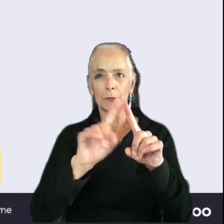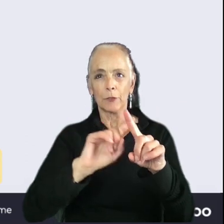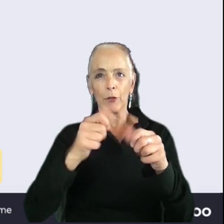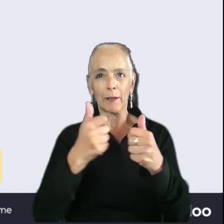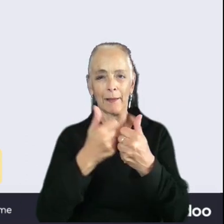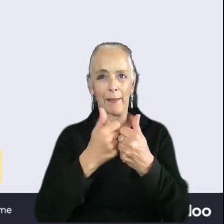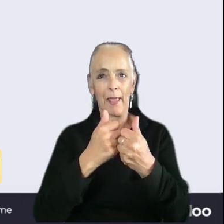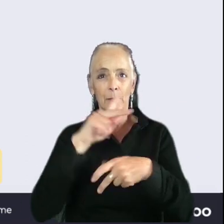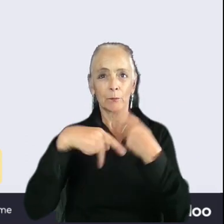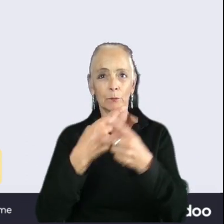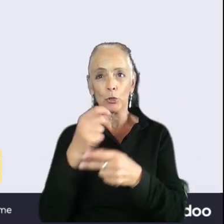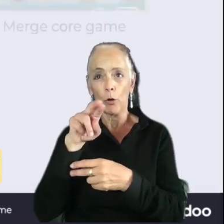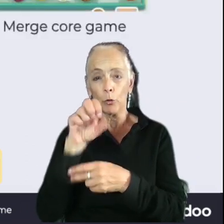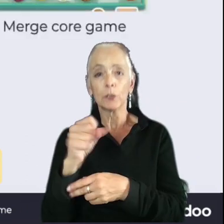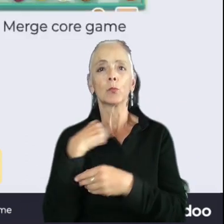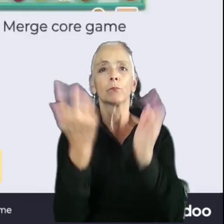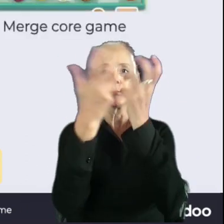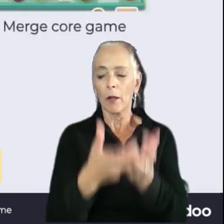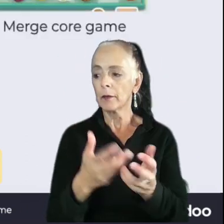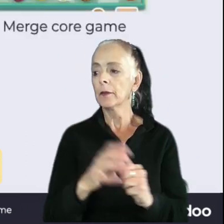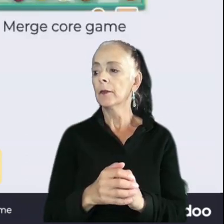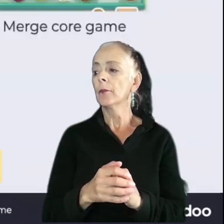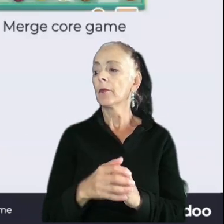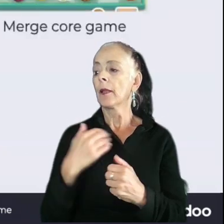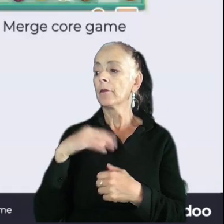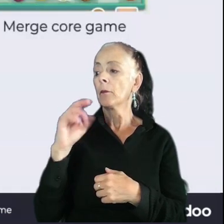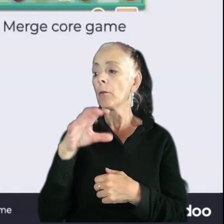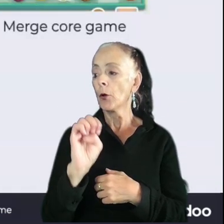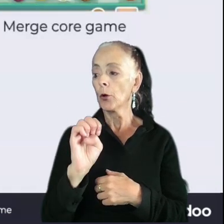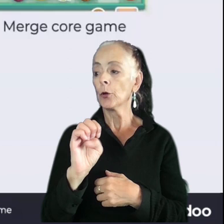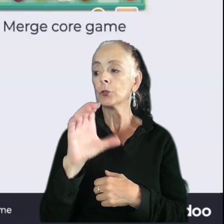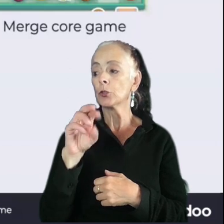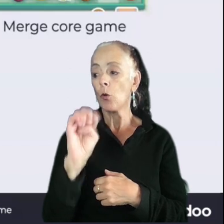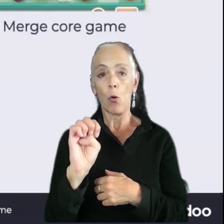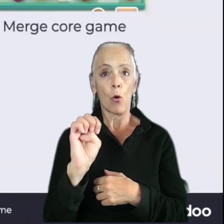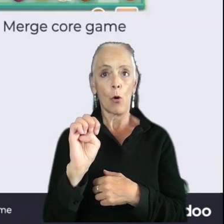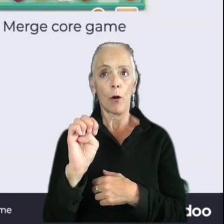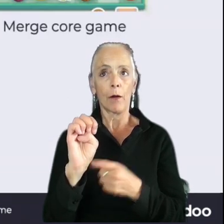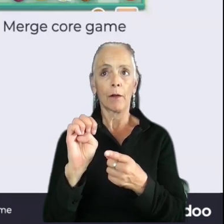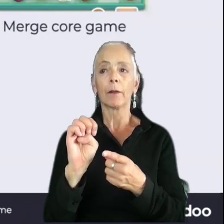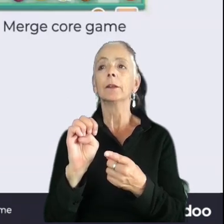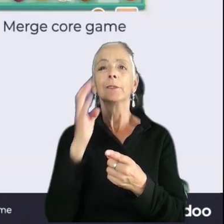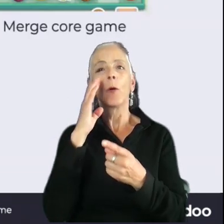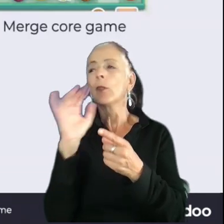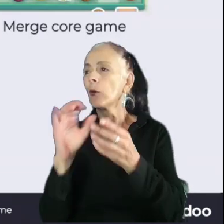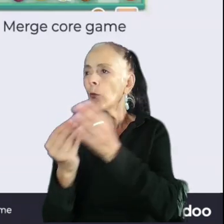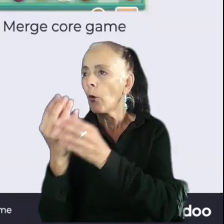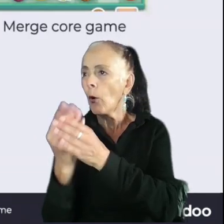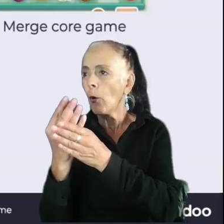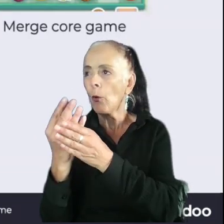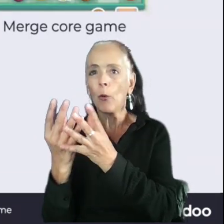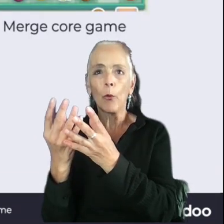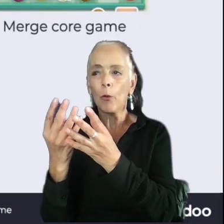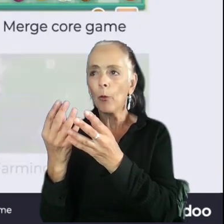genres. So we have the merge core mechanic, where, as I said, the player grow plants, and then they have